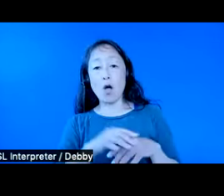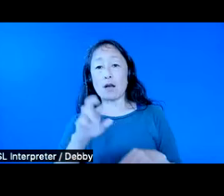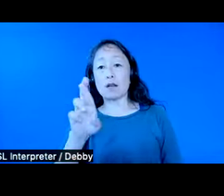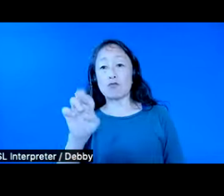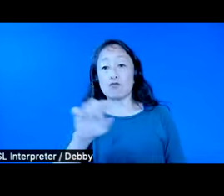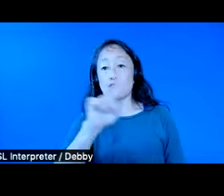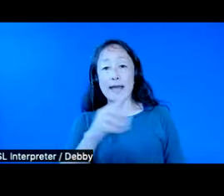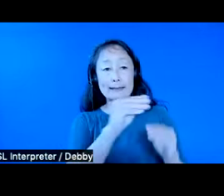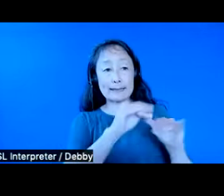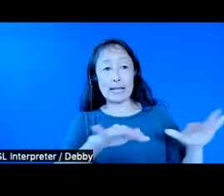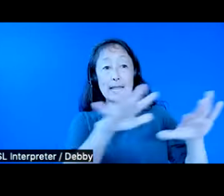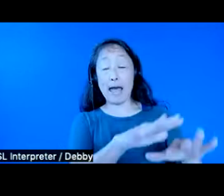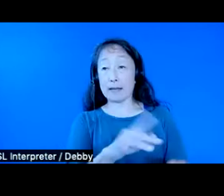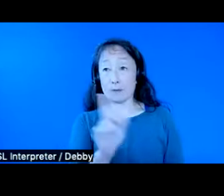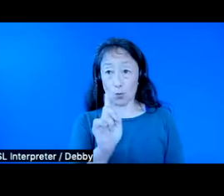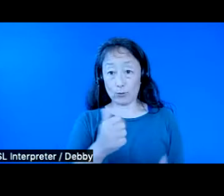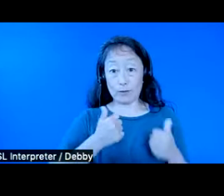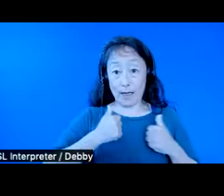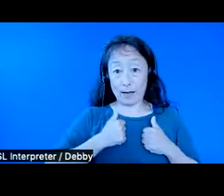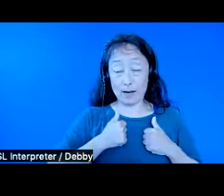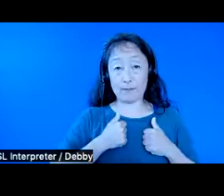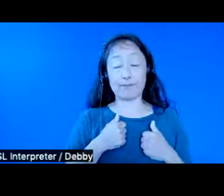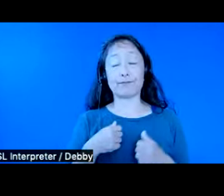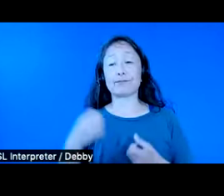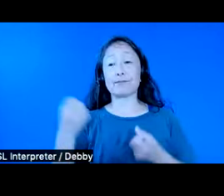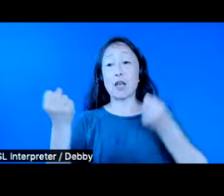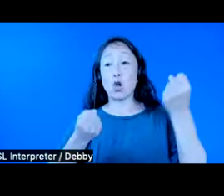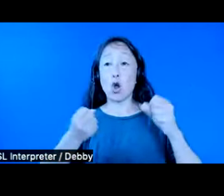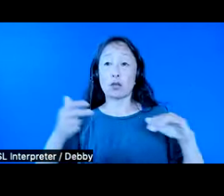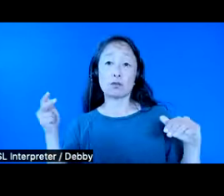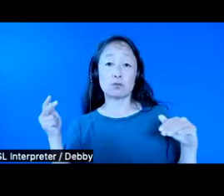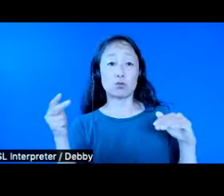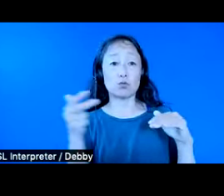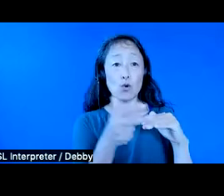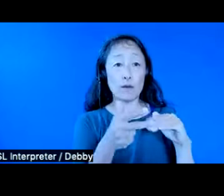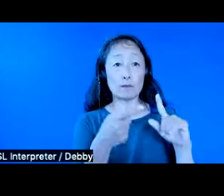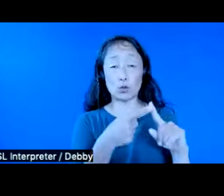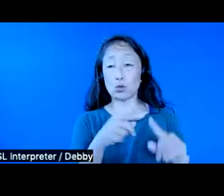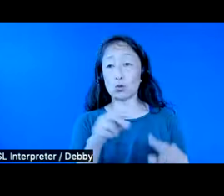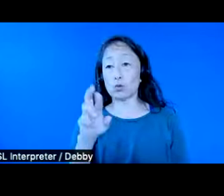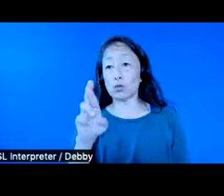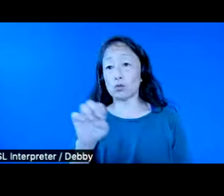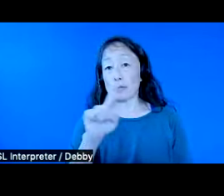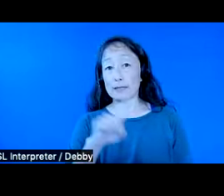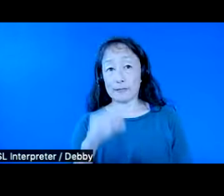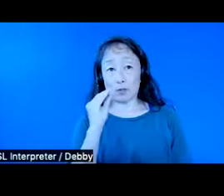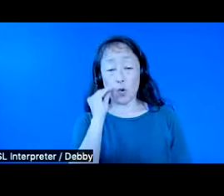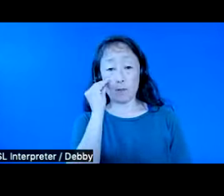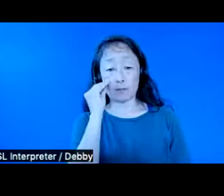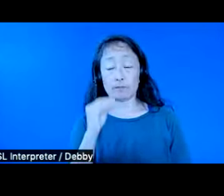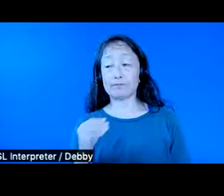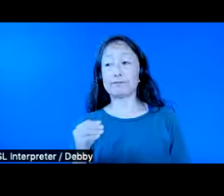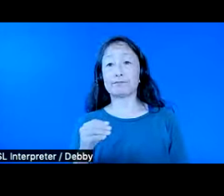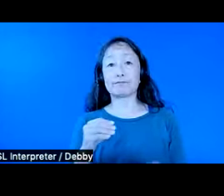Canada. And a car drove up to the reservation home, and white people walked